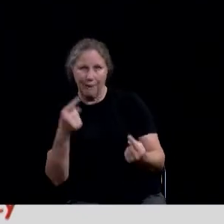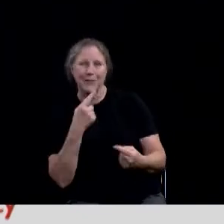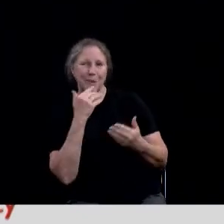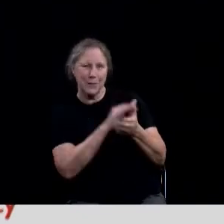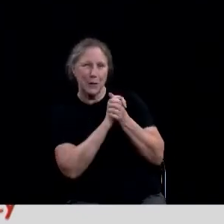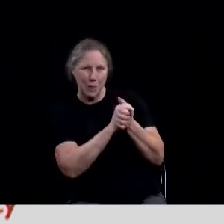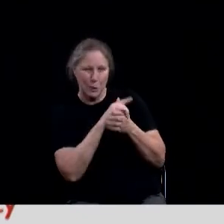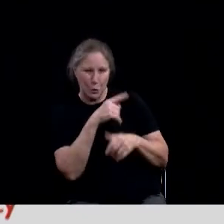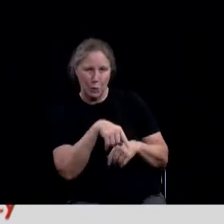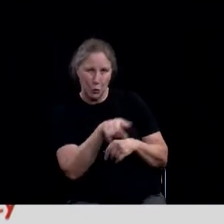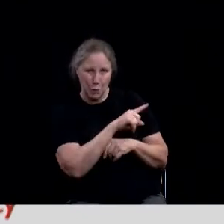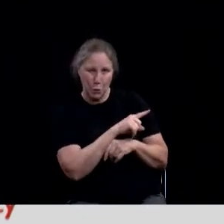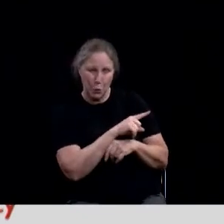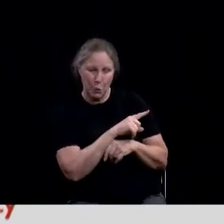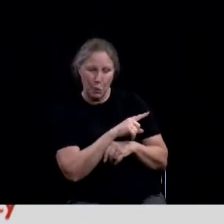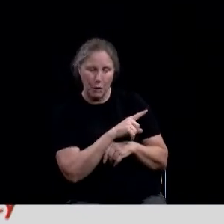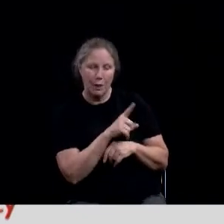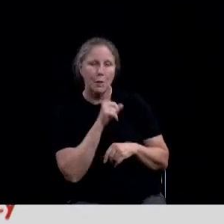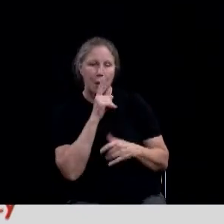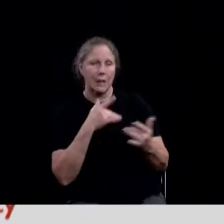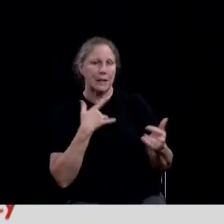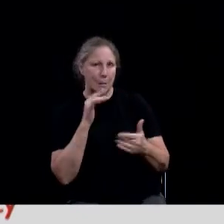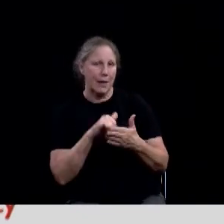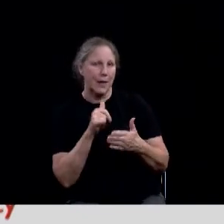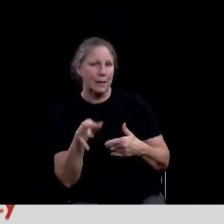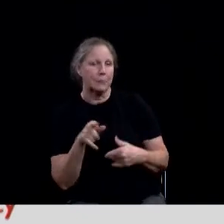about this project. Thank you, sir.